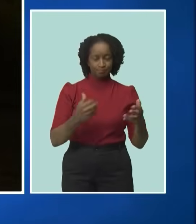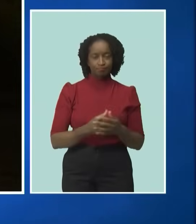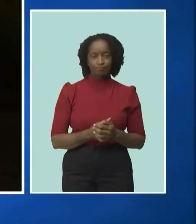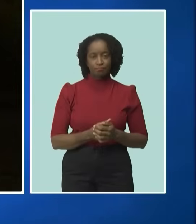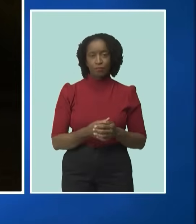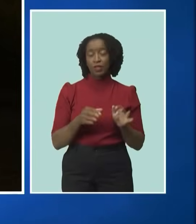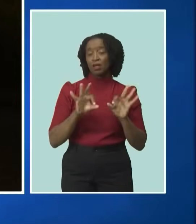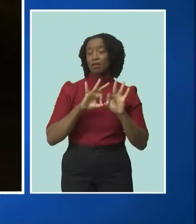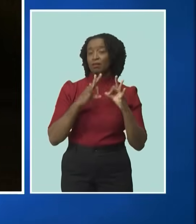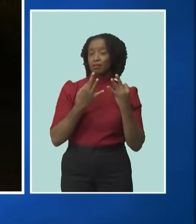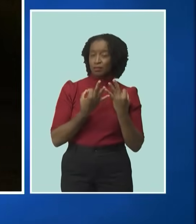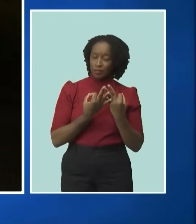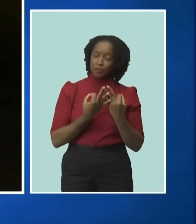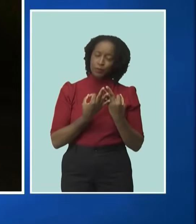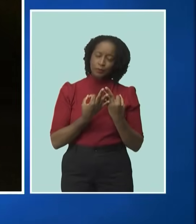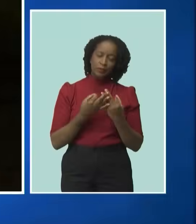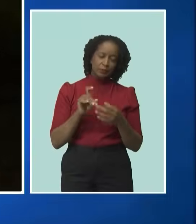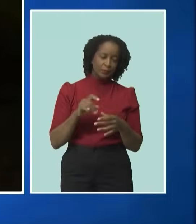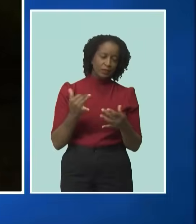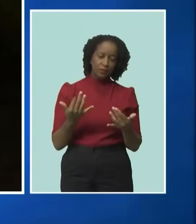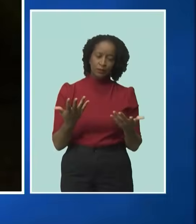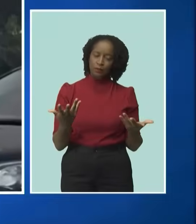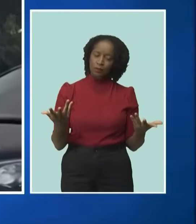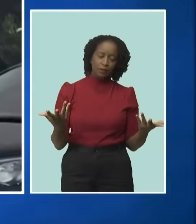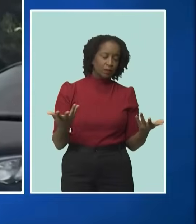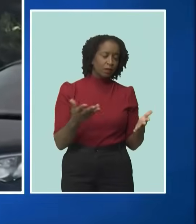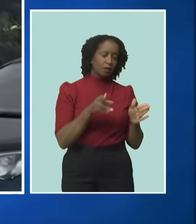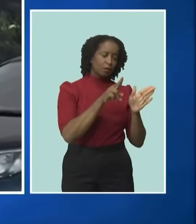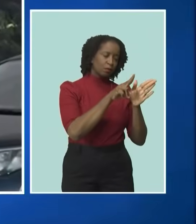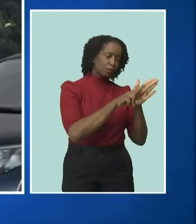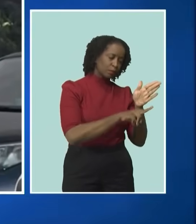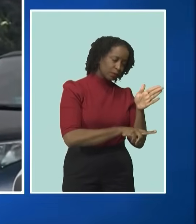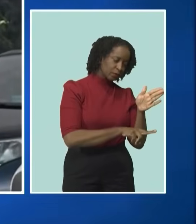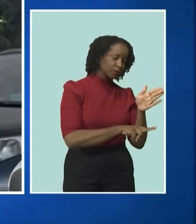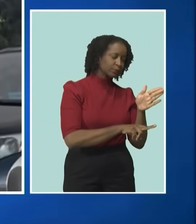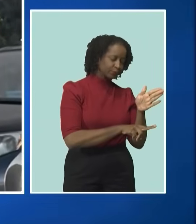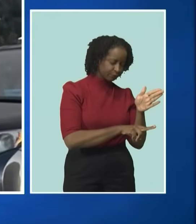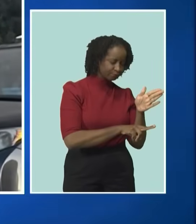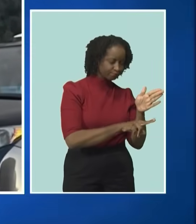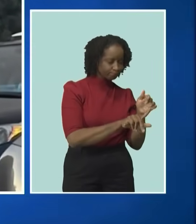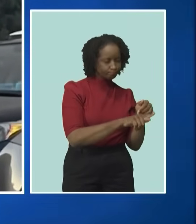now have to bury him too. Roshan loved his family.